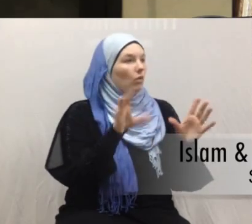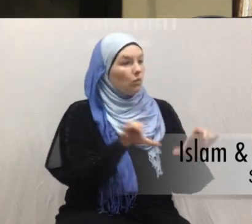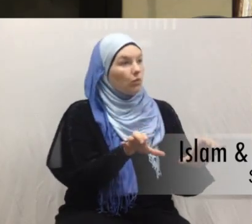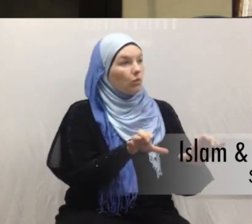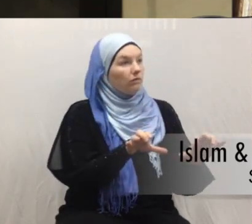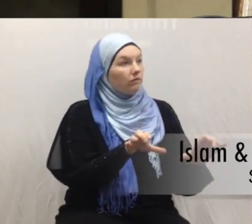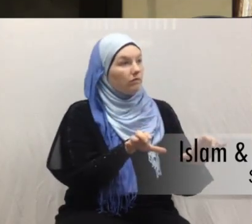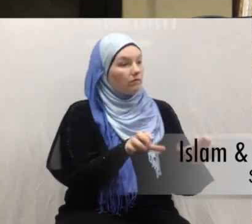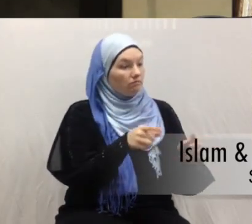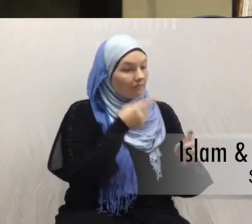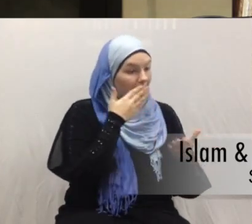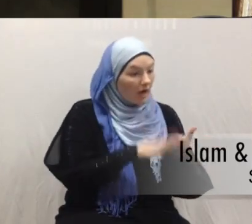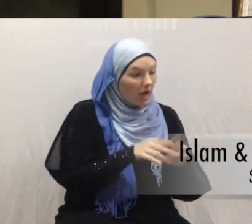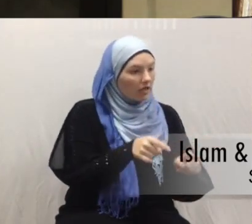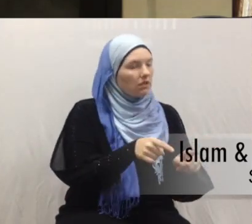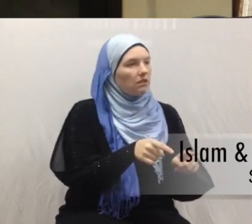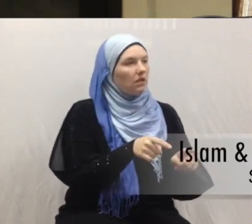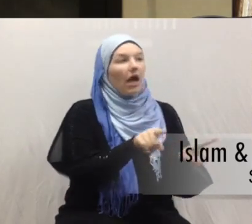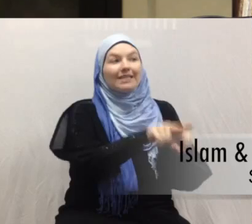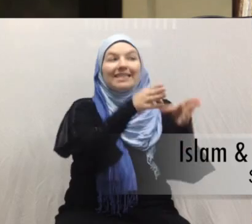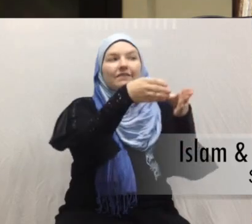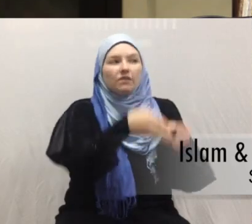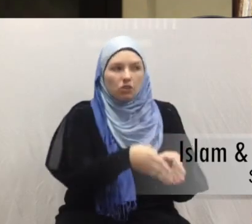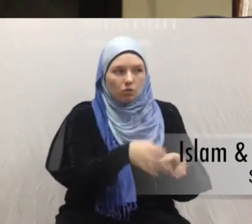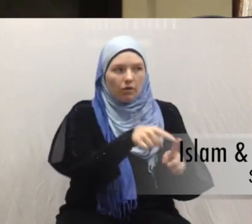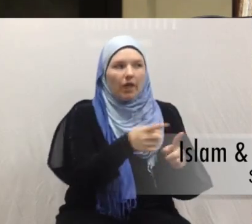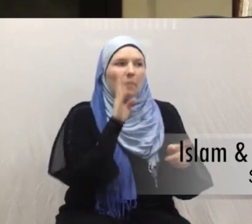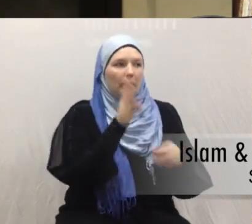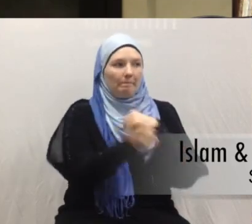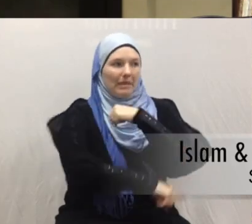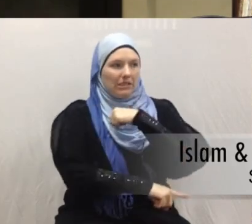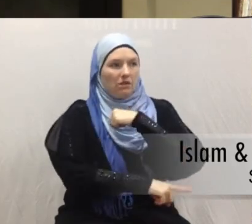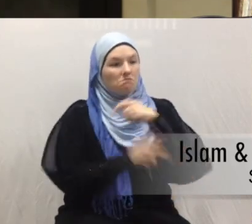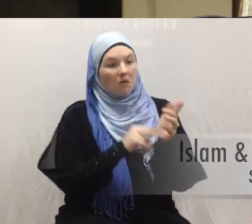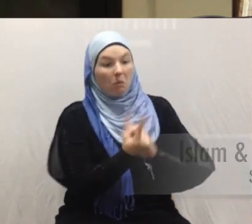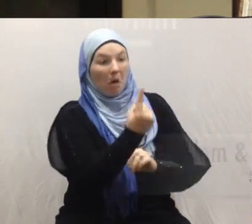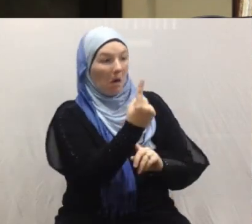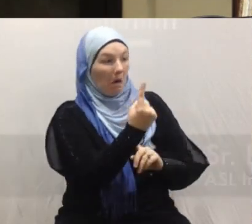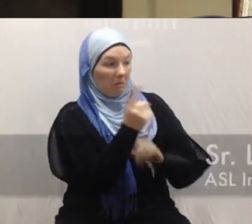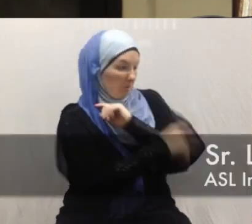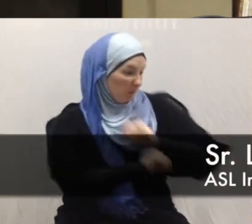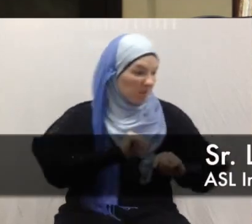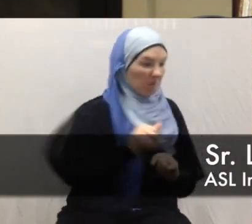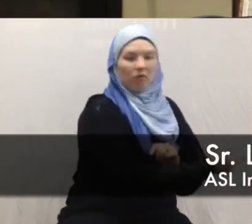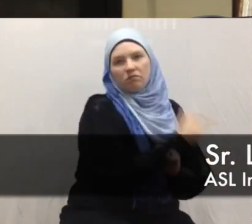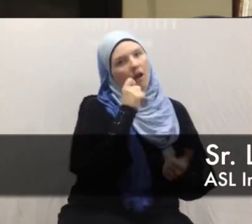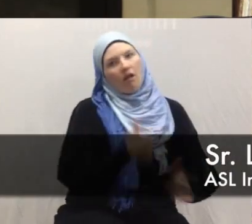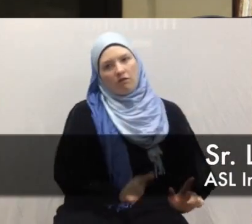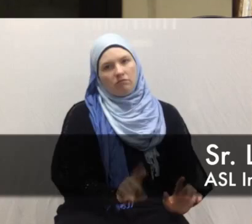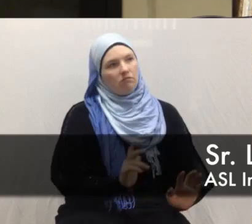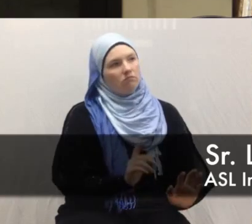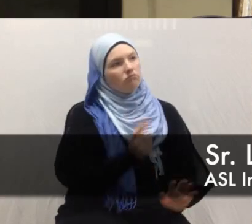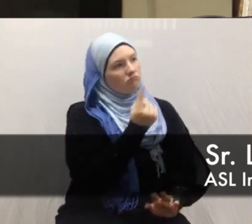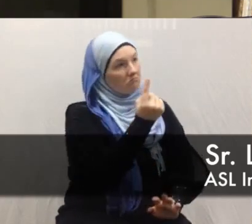of aggression, as individuals, they get the punishment, but not the entire community. And that is as fair as it